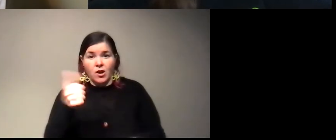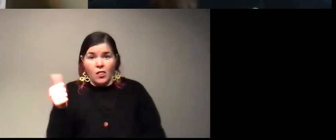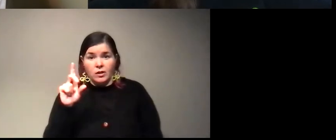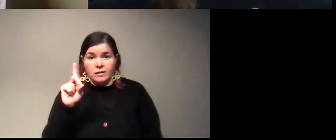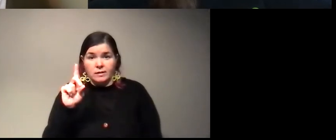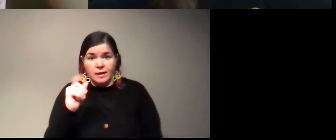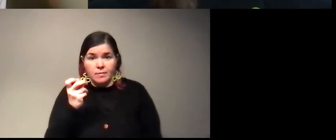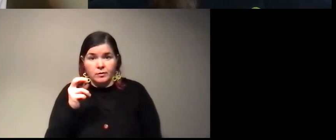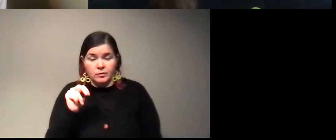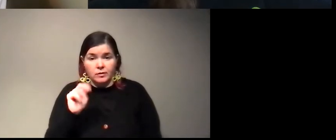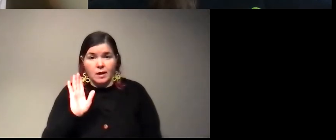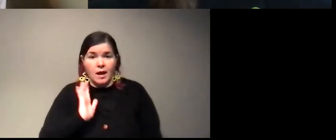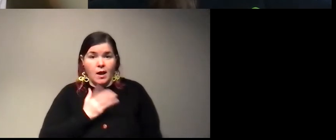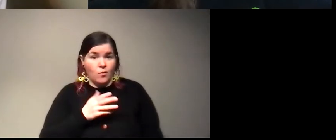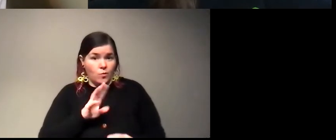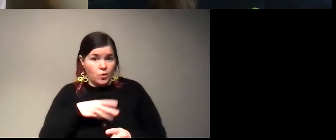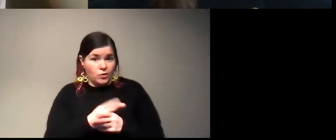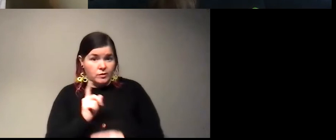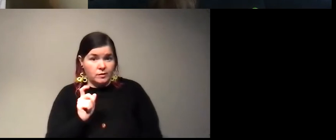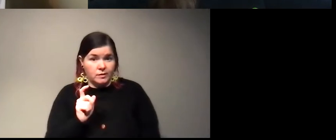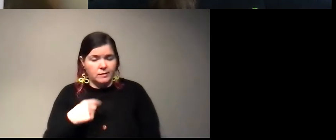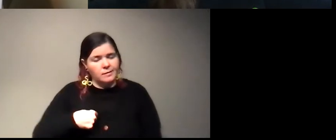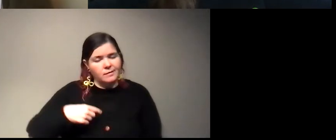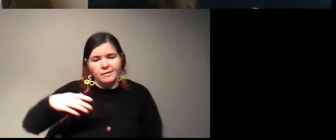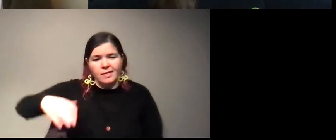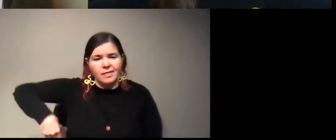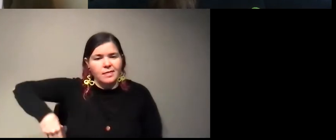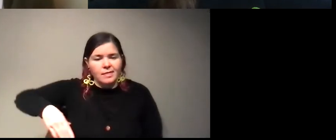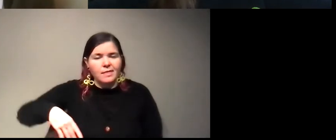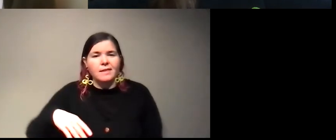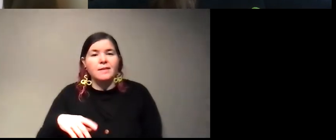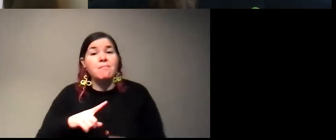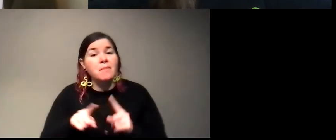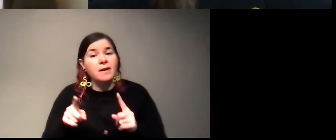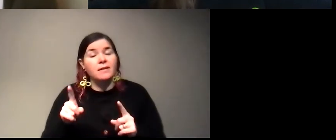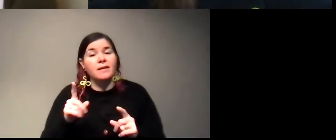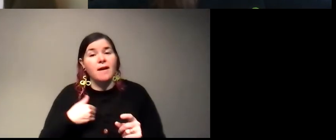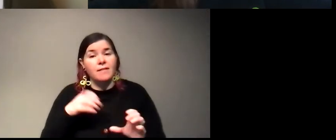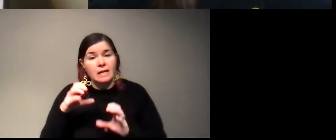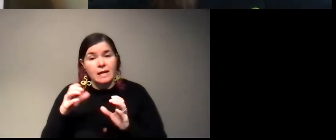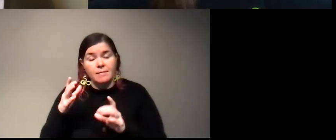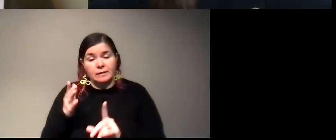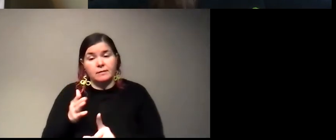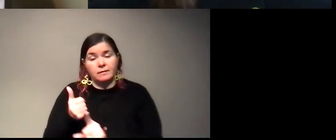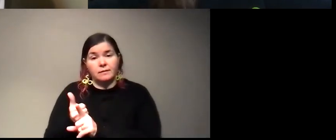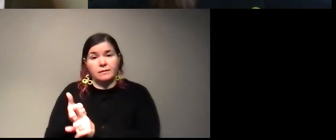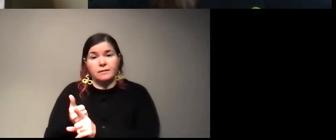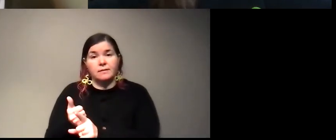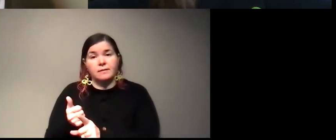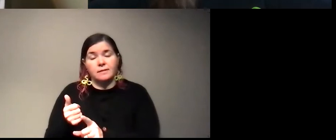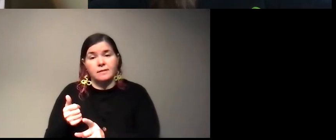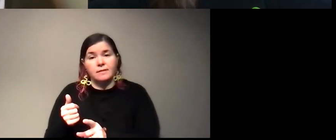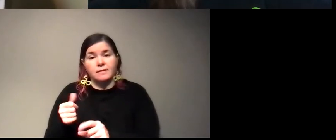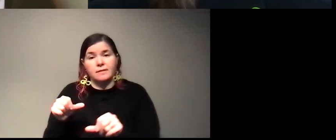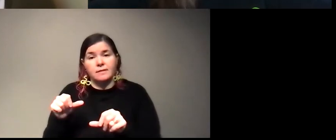world? Wow. I have not, but there are chemists that study, there are chemists that